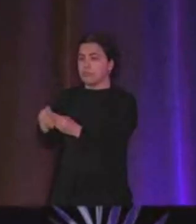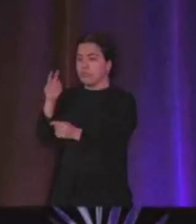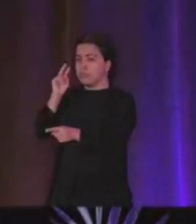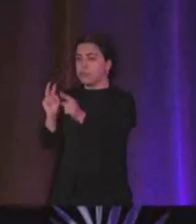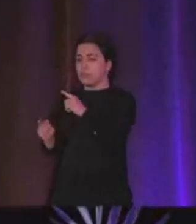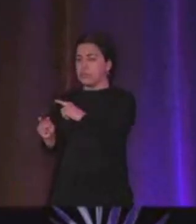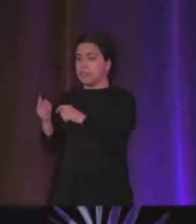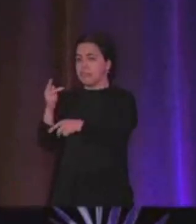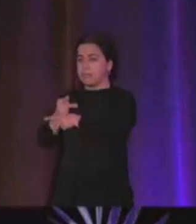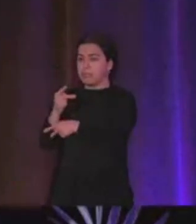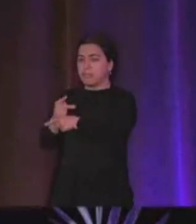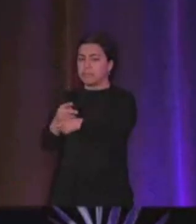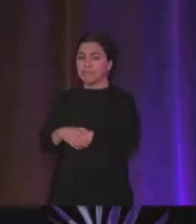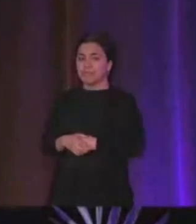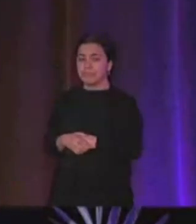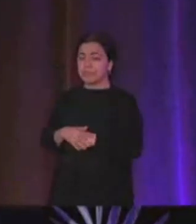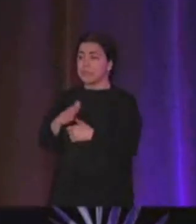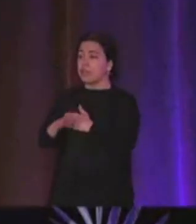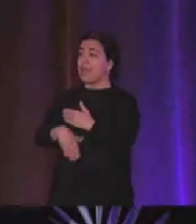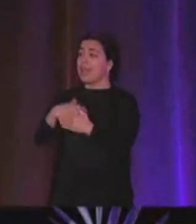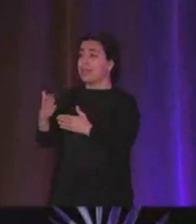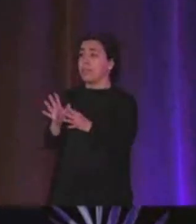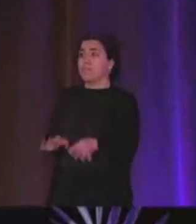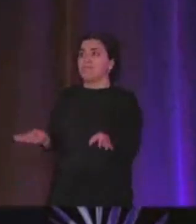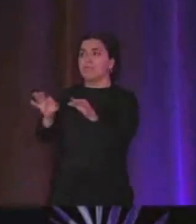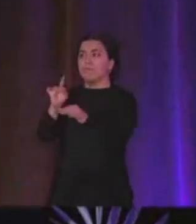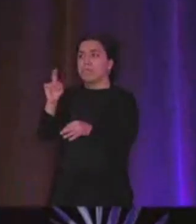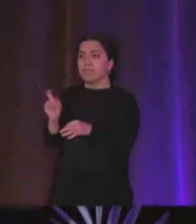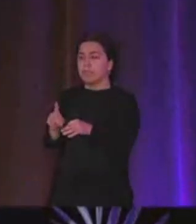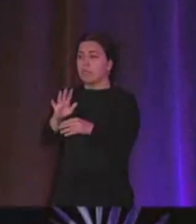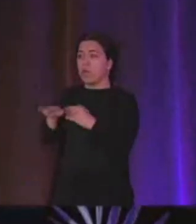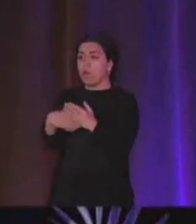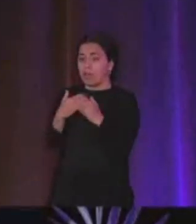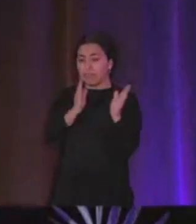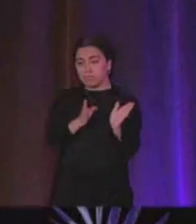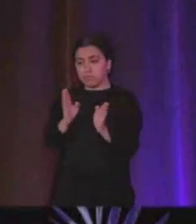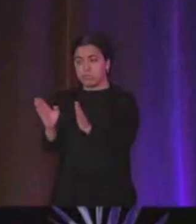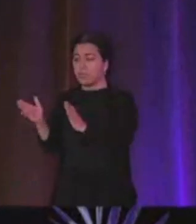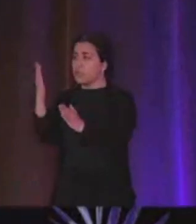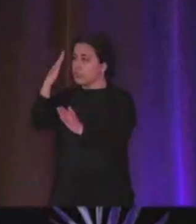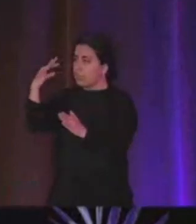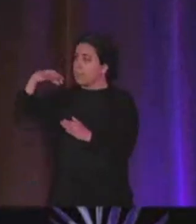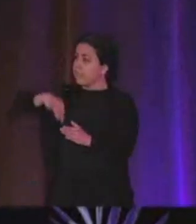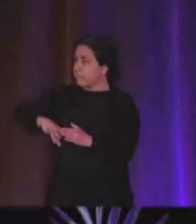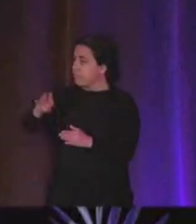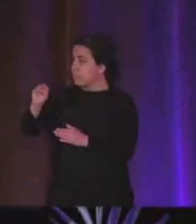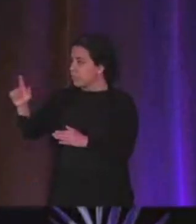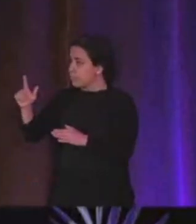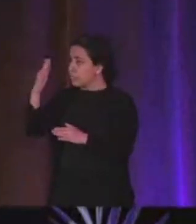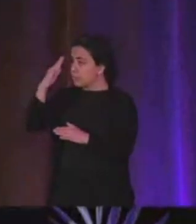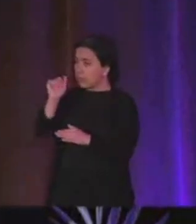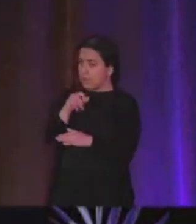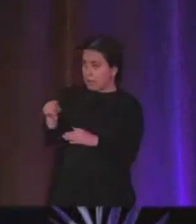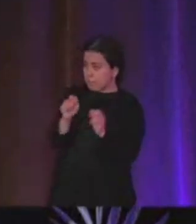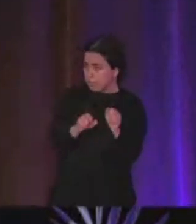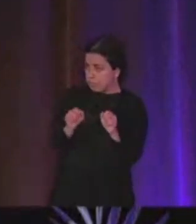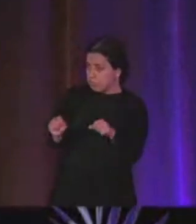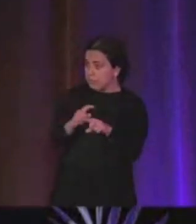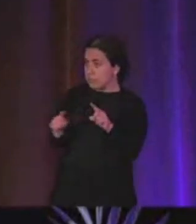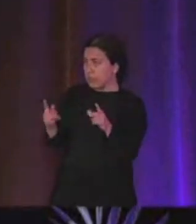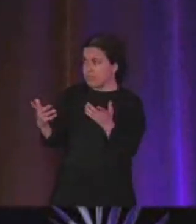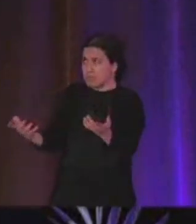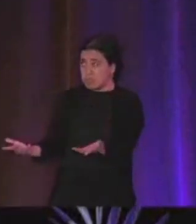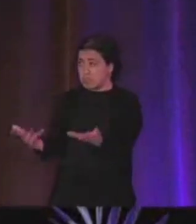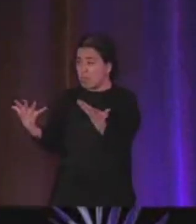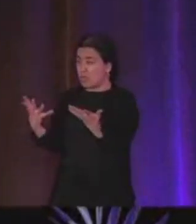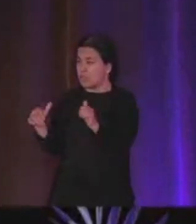Next crucial question is, after all the rosy picture, these are the benefits of machine learning, these are the applications which are possible, but what exact